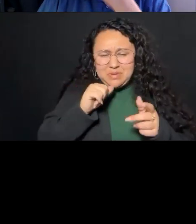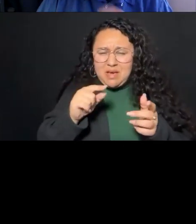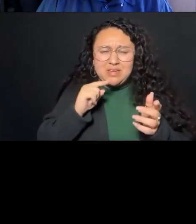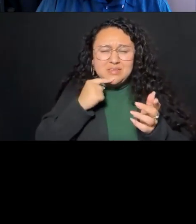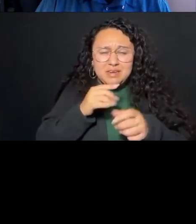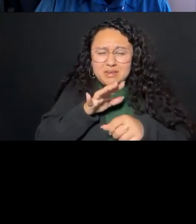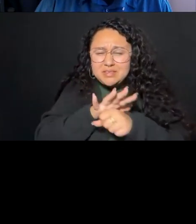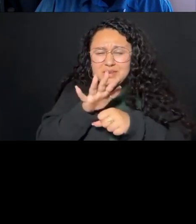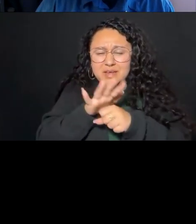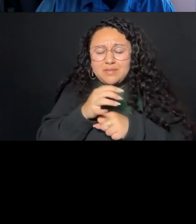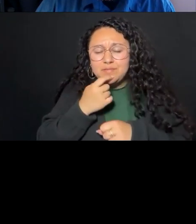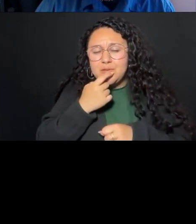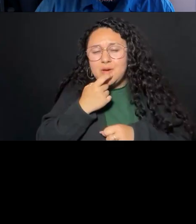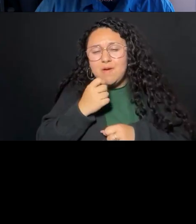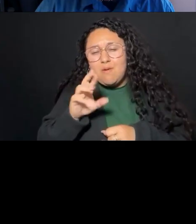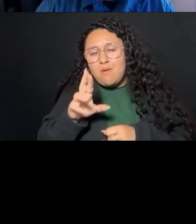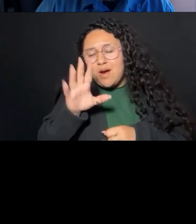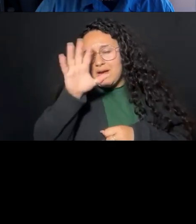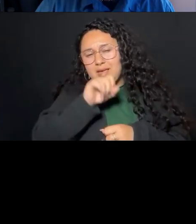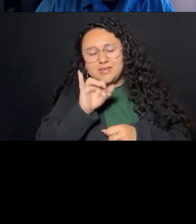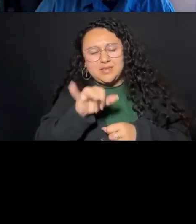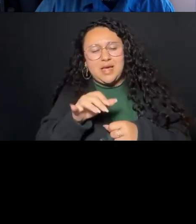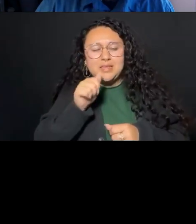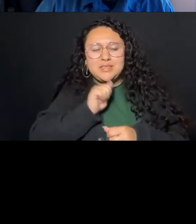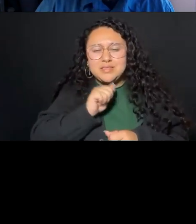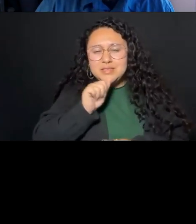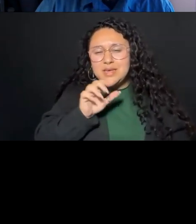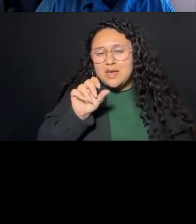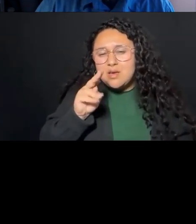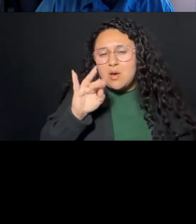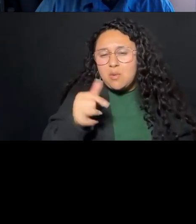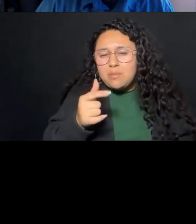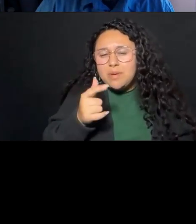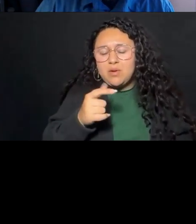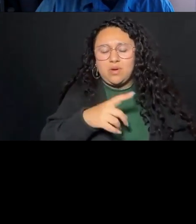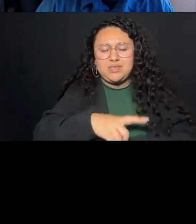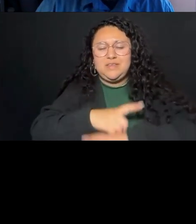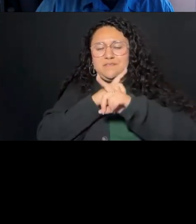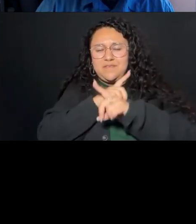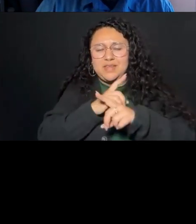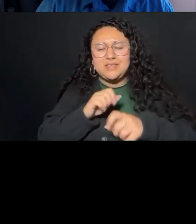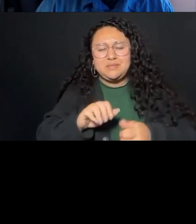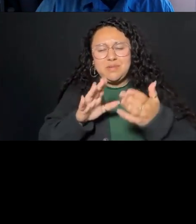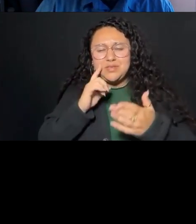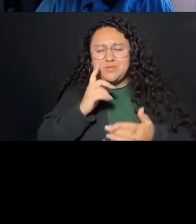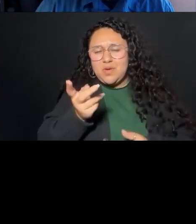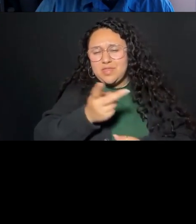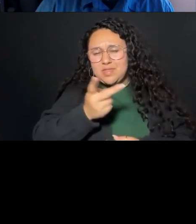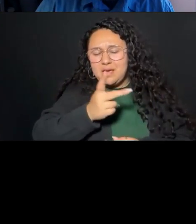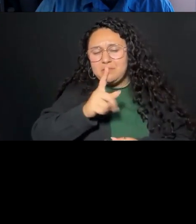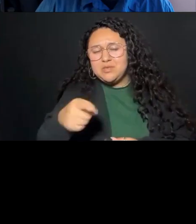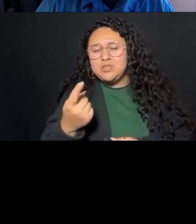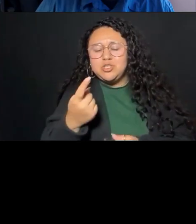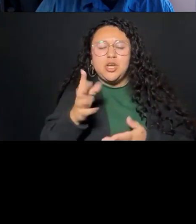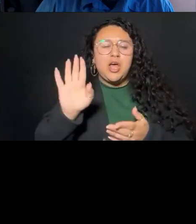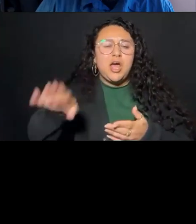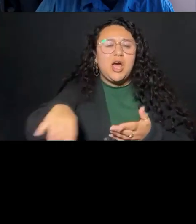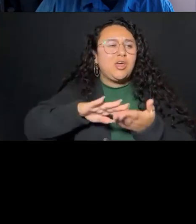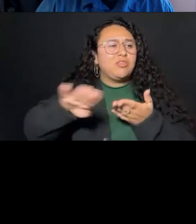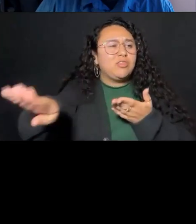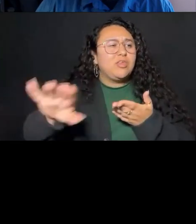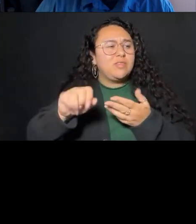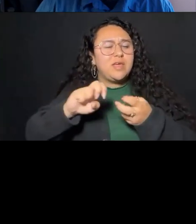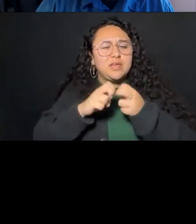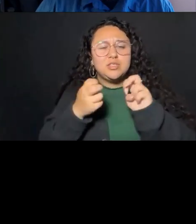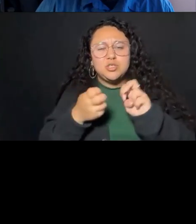or I guess this was like a coping or like a defense mechanism for them to just sort of like dismiss the